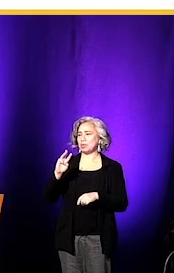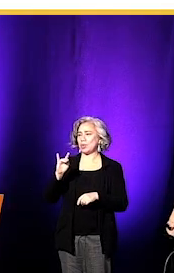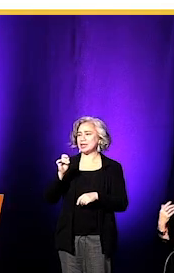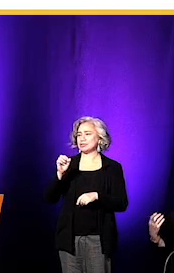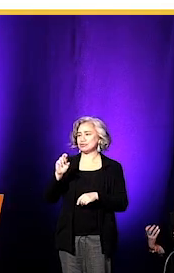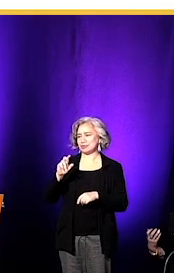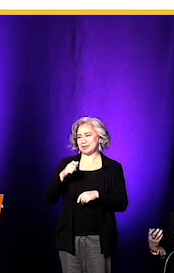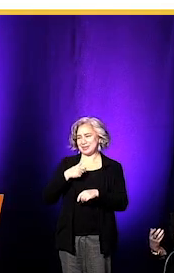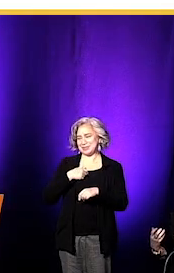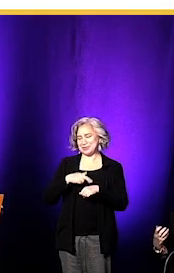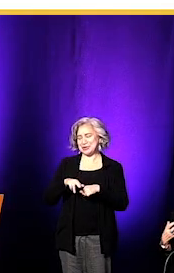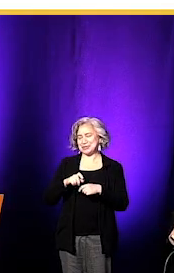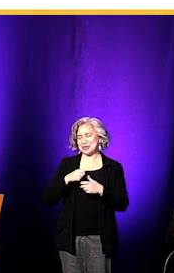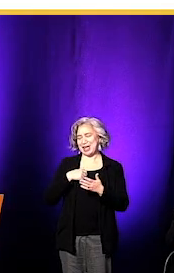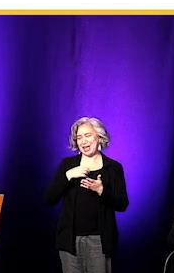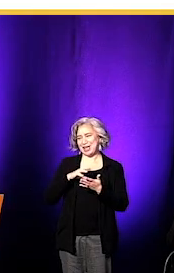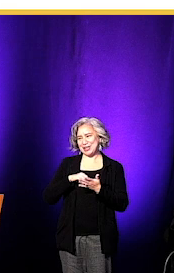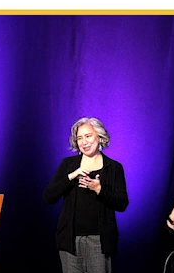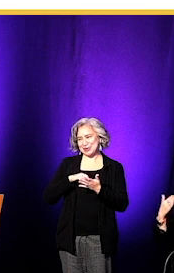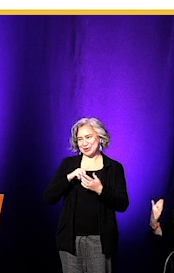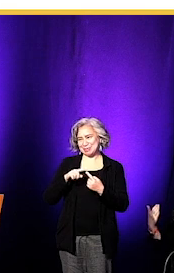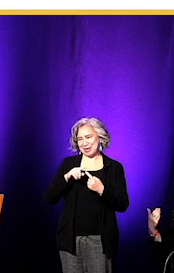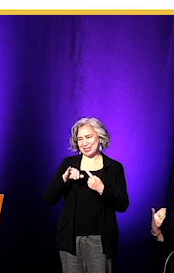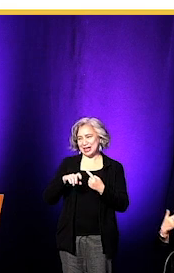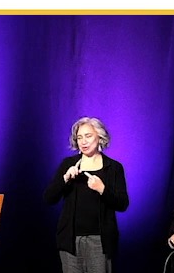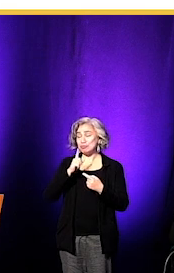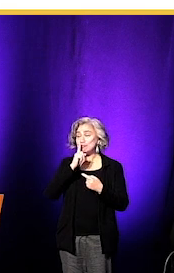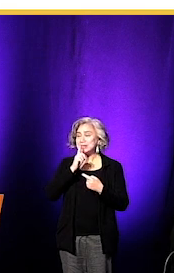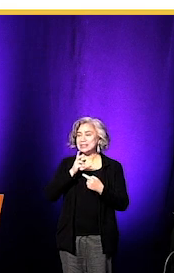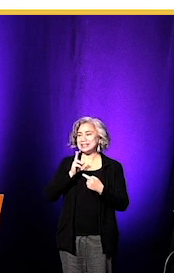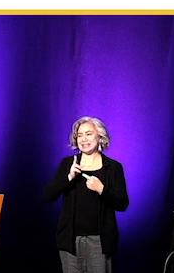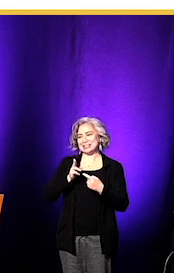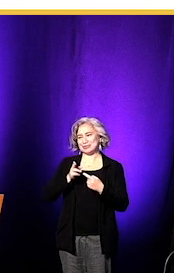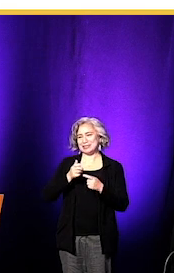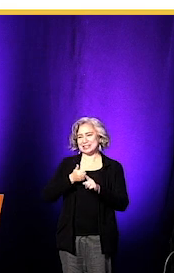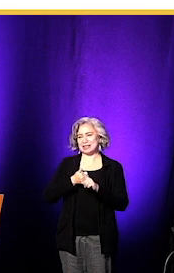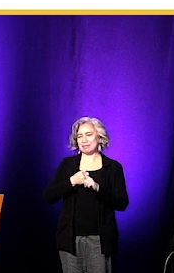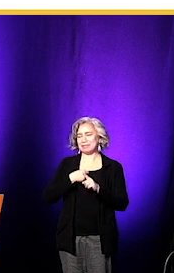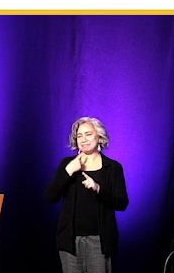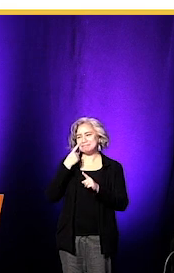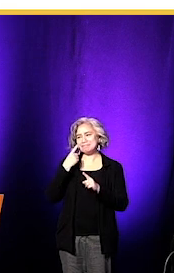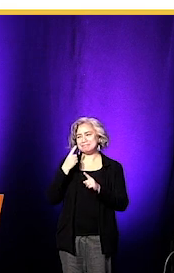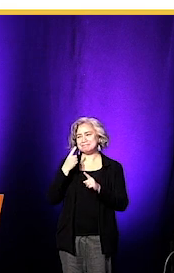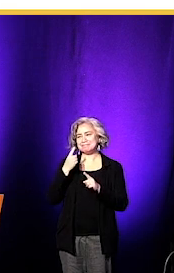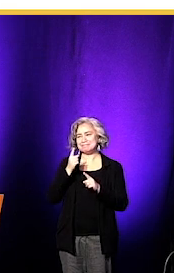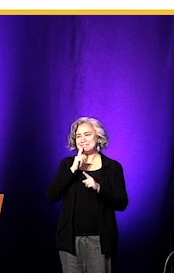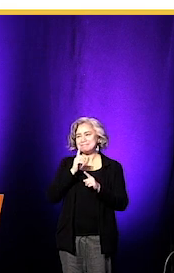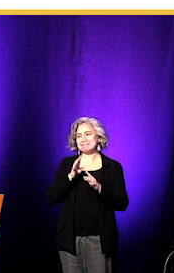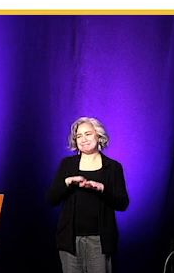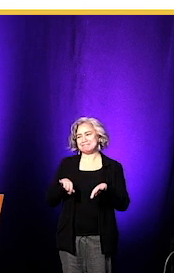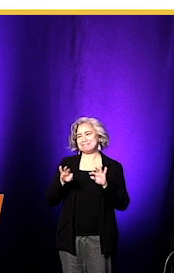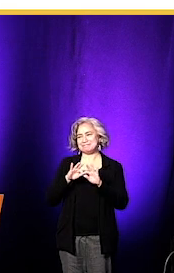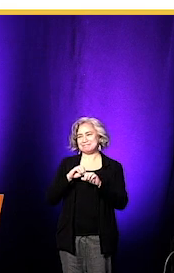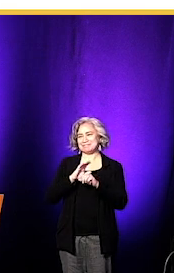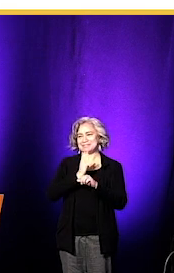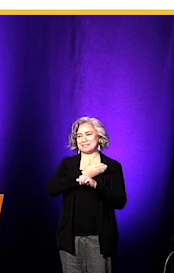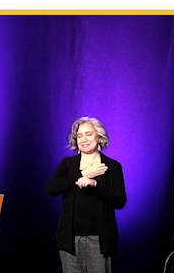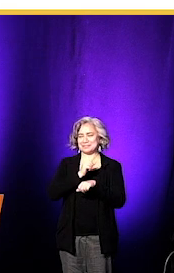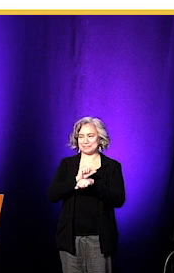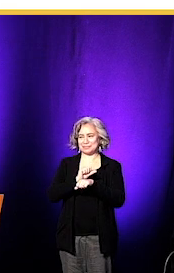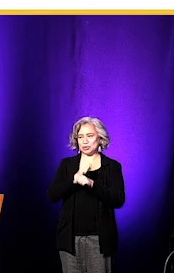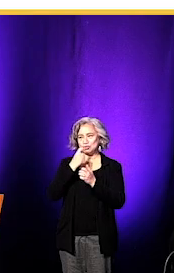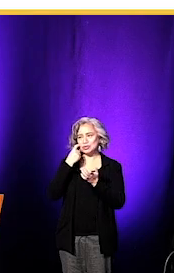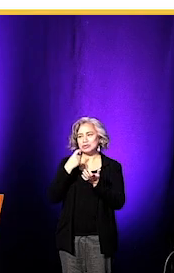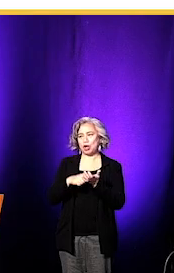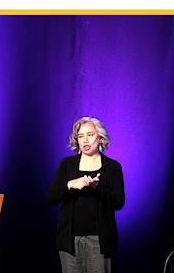so then I got to learn from Tom Weisner. So there's a real history of ideas. So I think it's really important in our work to acknowledge those